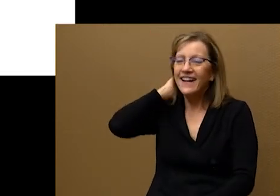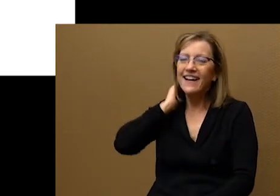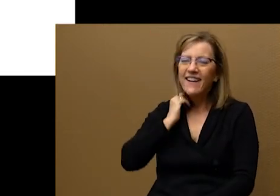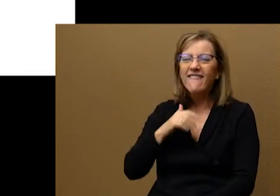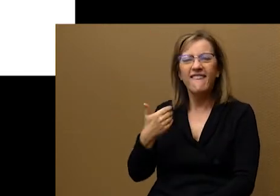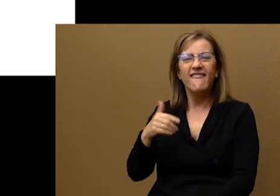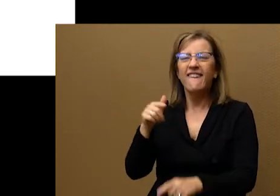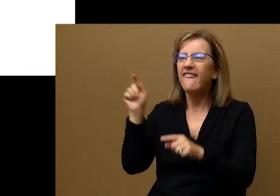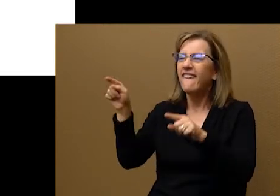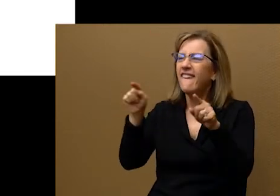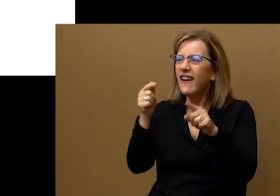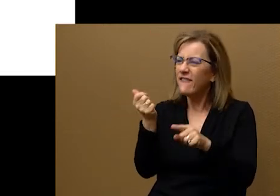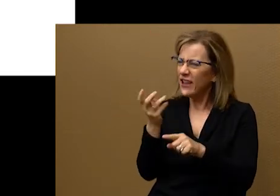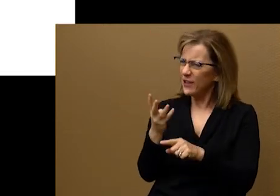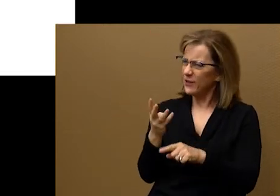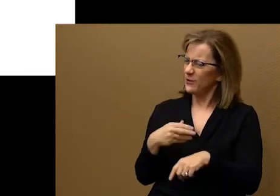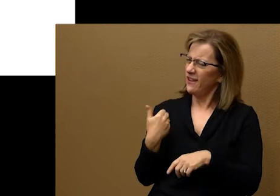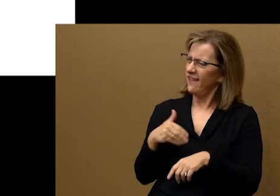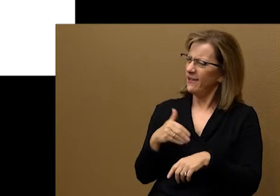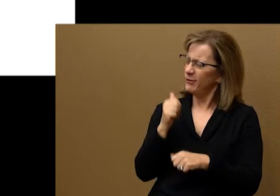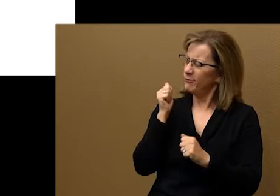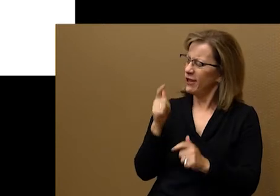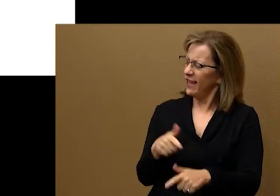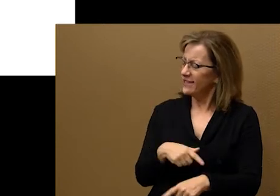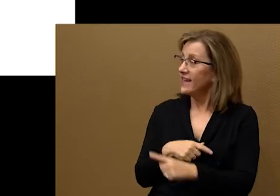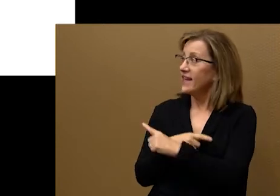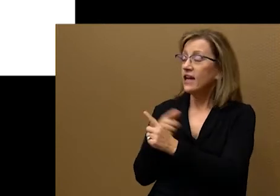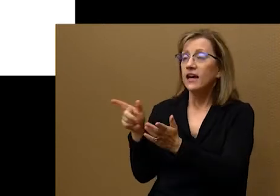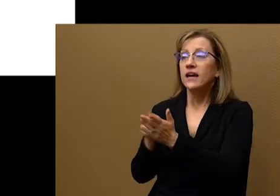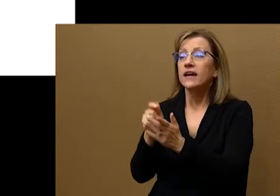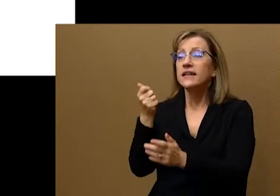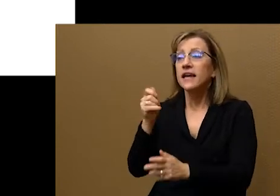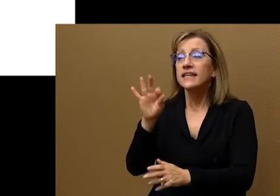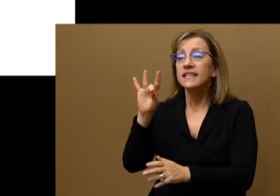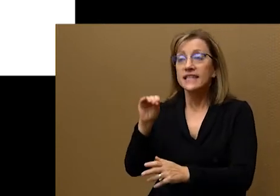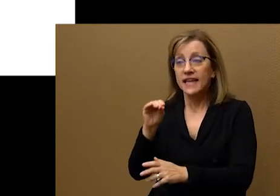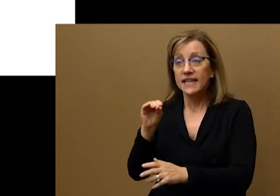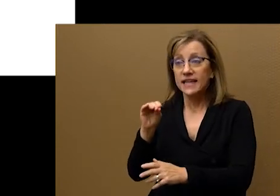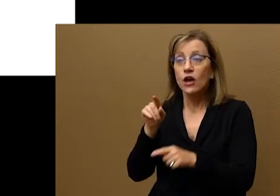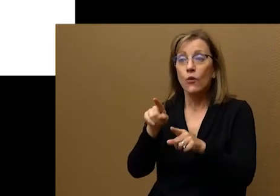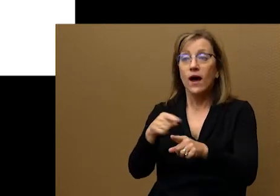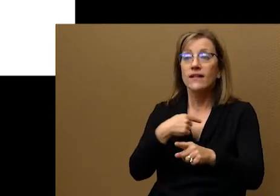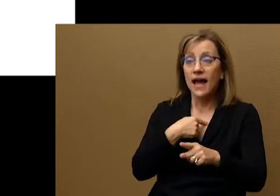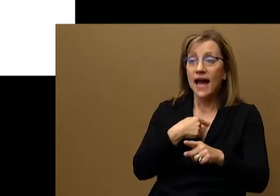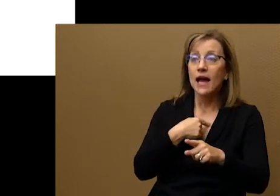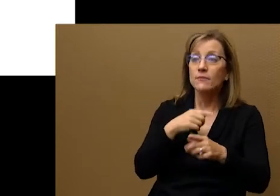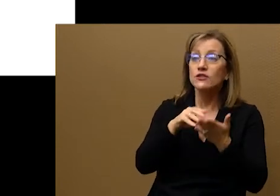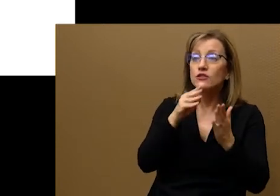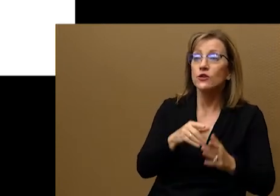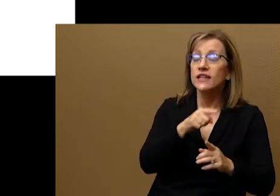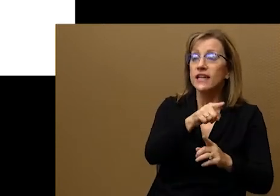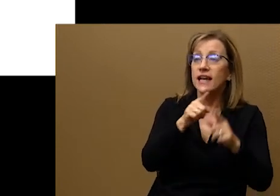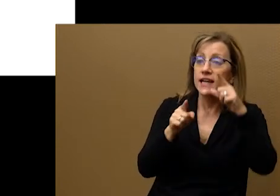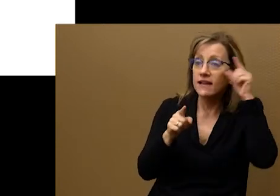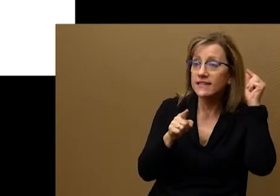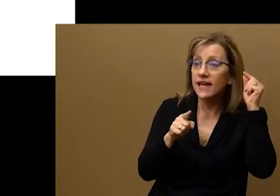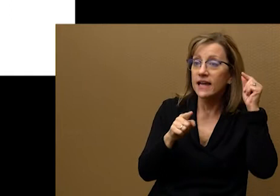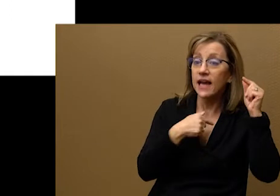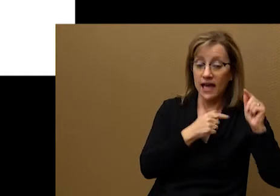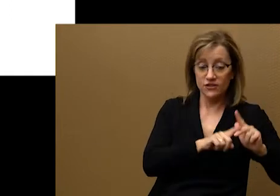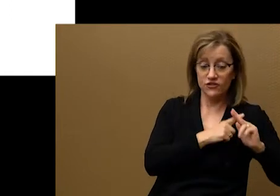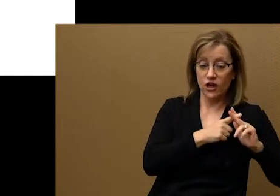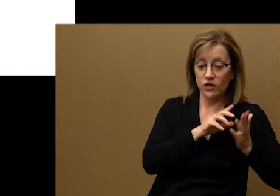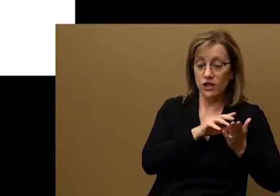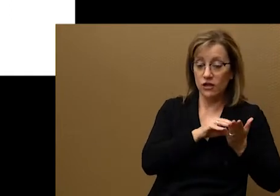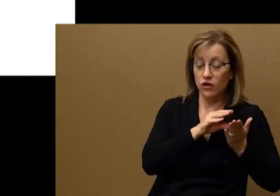books? Okay, just a few. I'm actually surprised. That book came out in 1980 while I was at Gallaudet. When I started